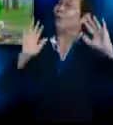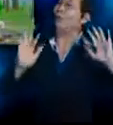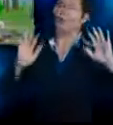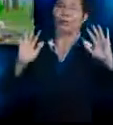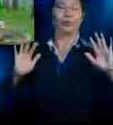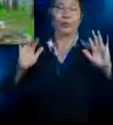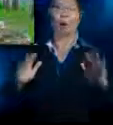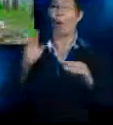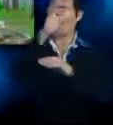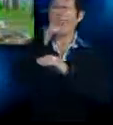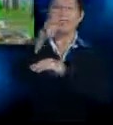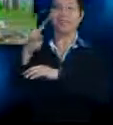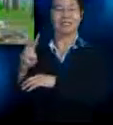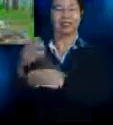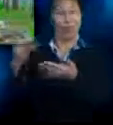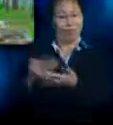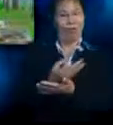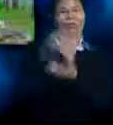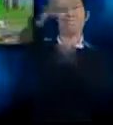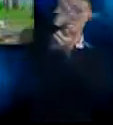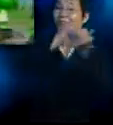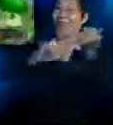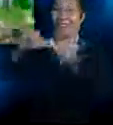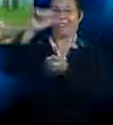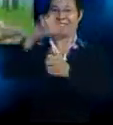Ooh, oxygen, fresh air.